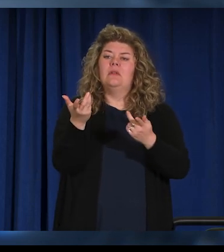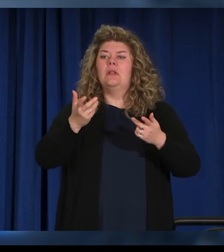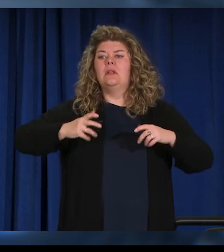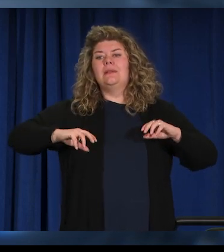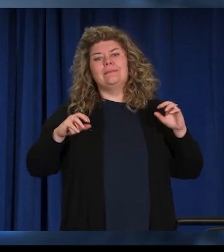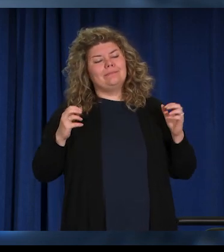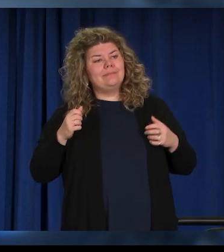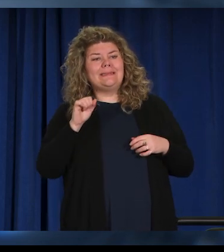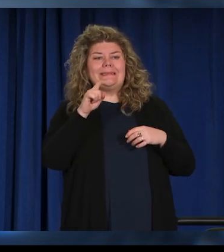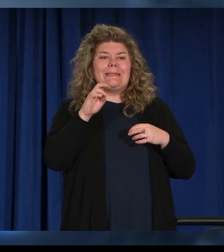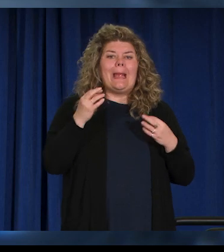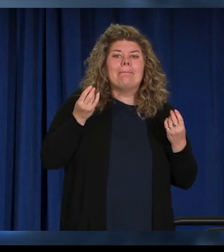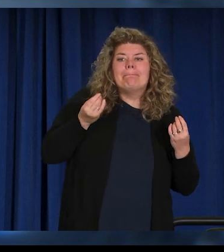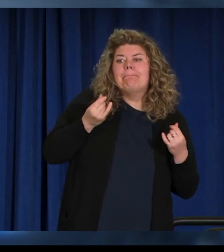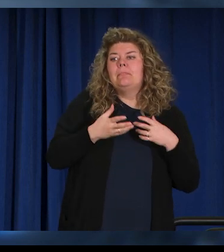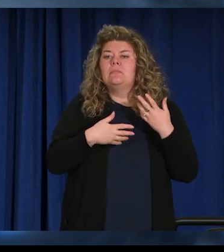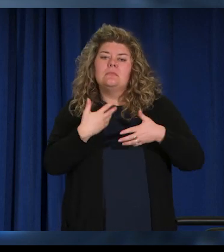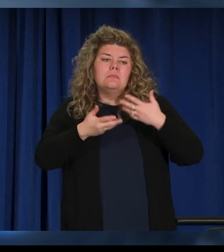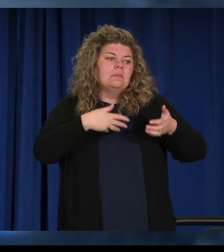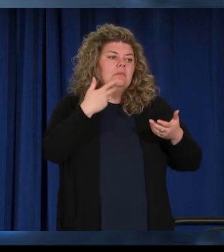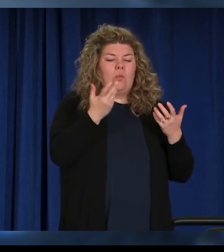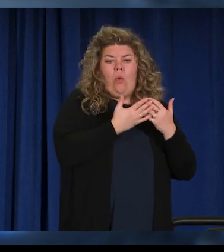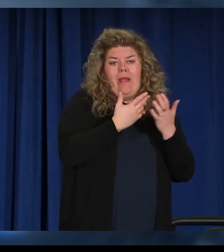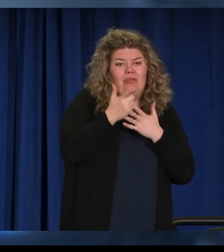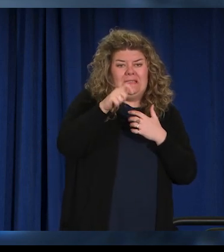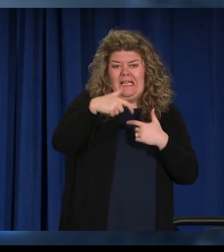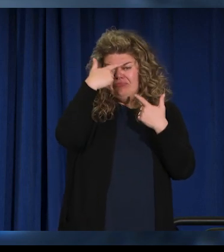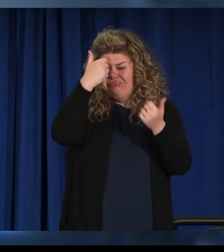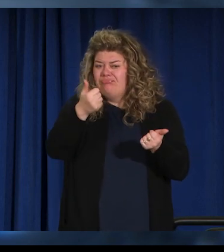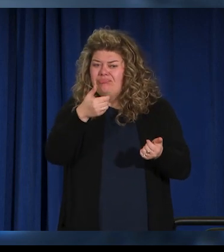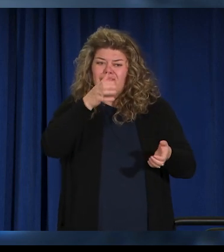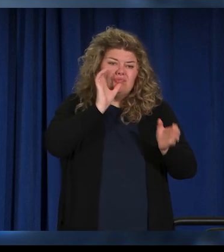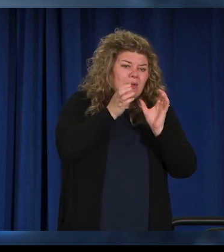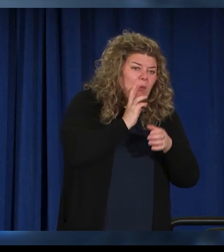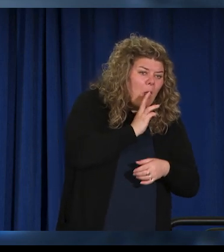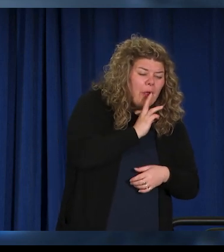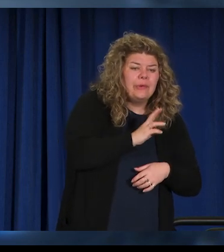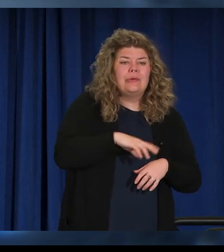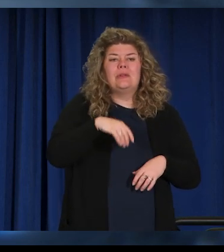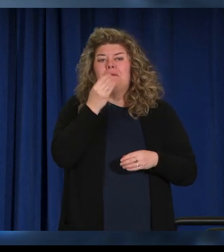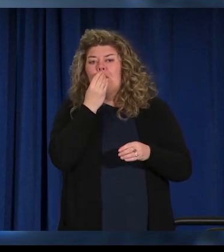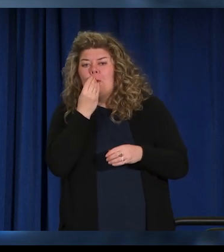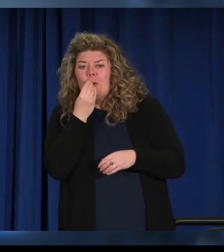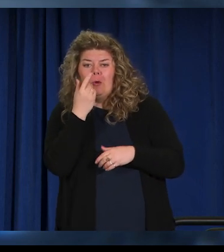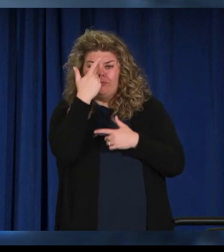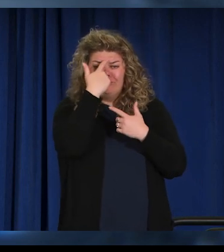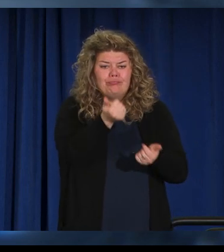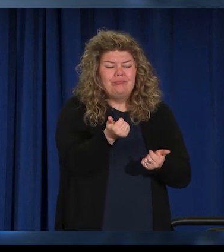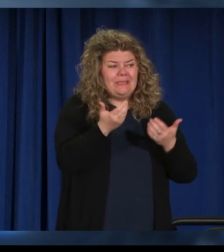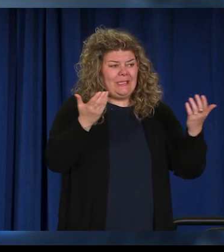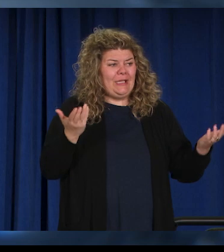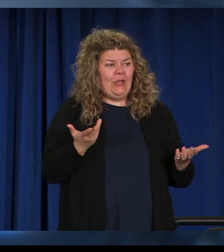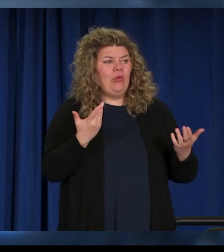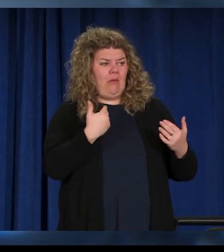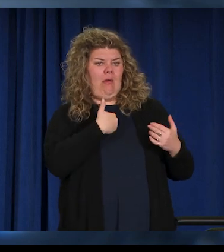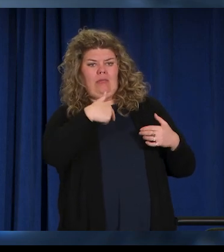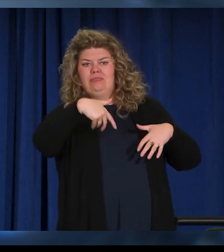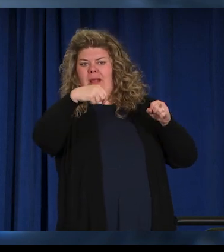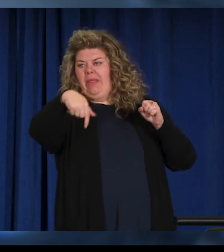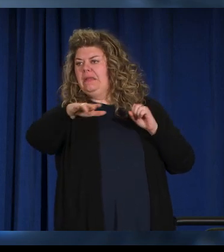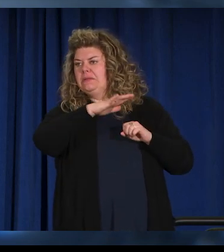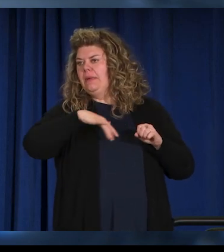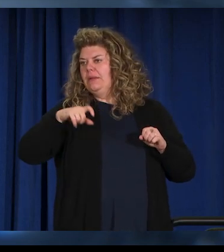use fidgets, or step away as needed. Hydrate, grab snacks, all that stuff. Here, we are all occupying this space as we need to.